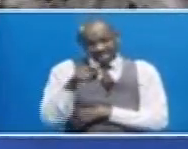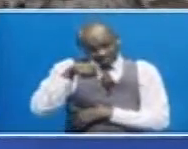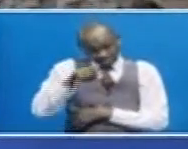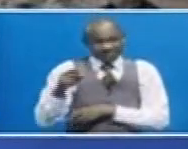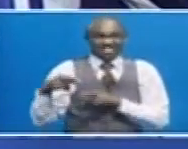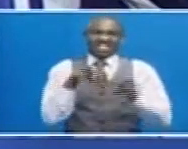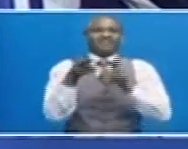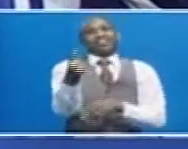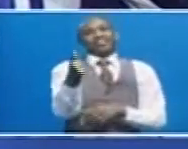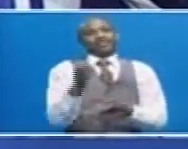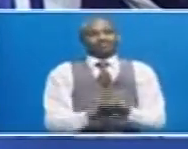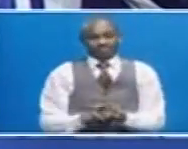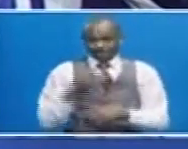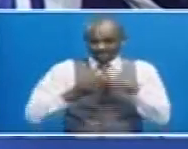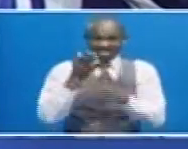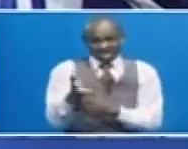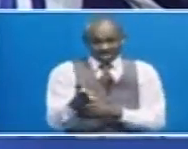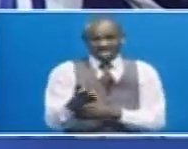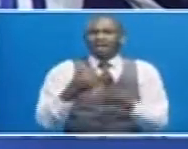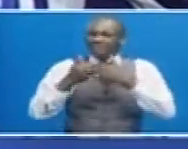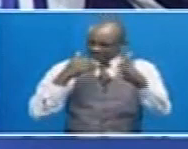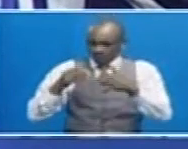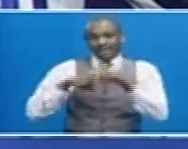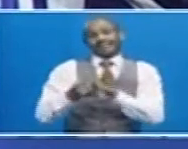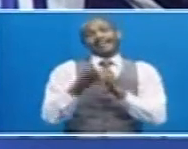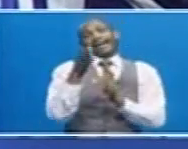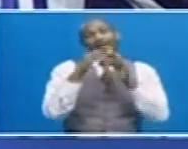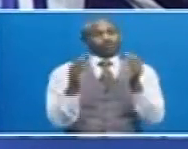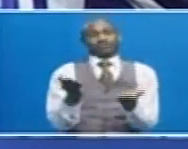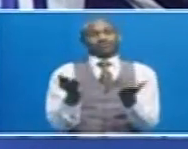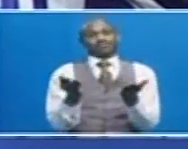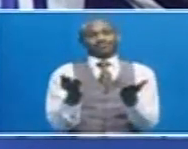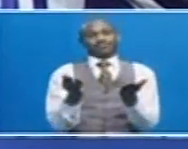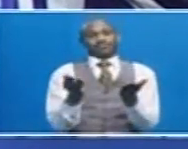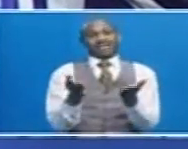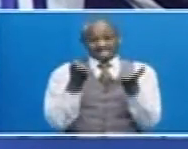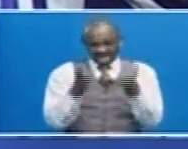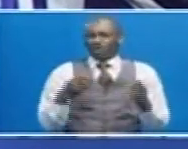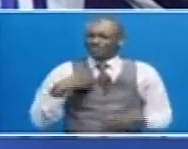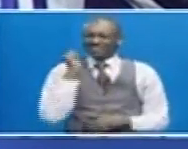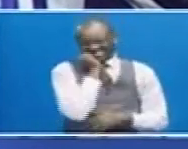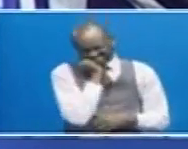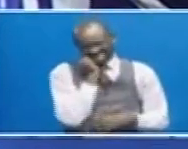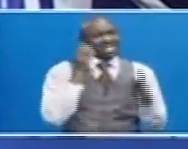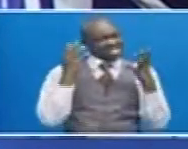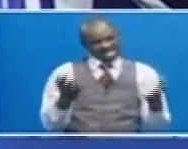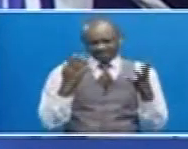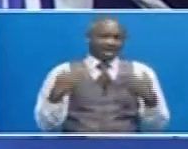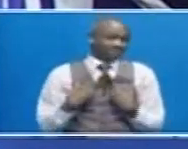a river course. Kampata katikati kabla hajafika kwa nyumba. Sasa niko na usuni kubwa.